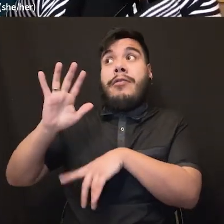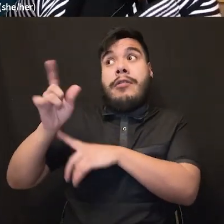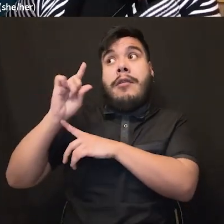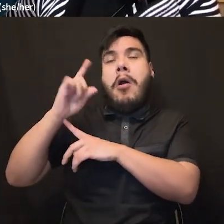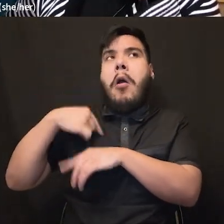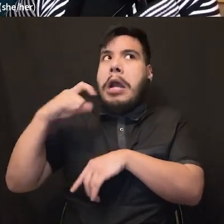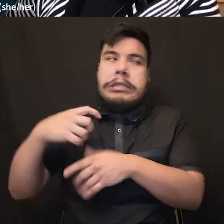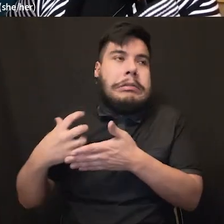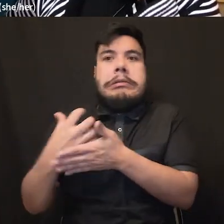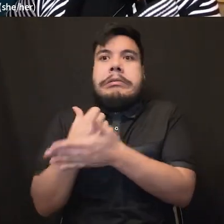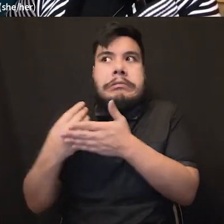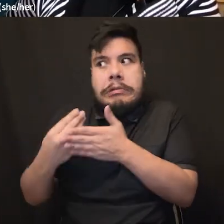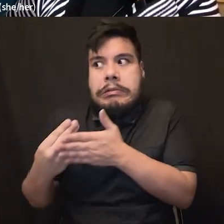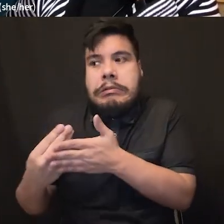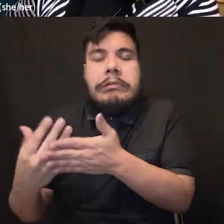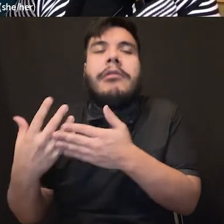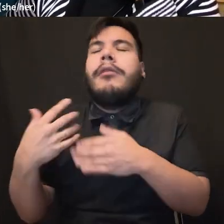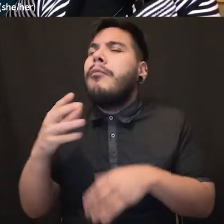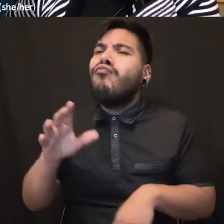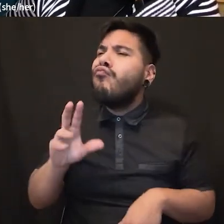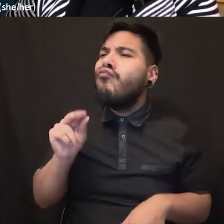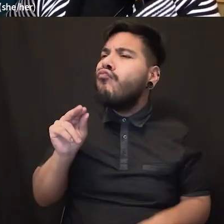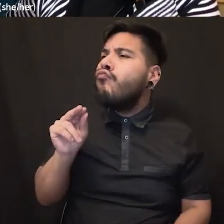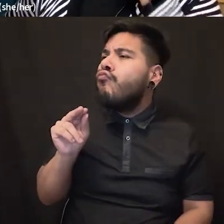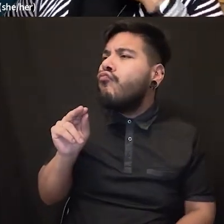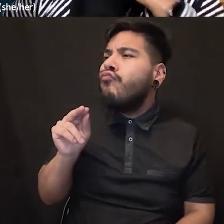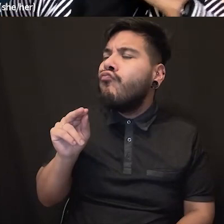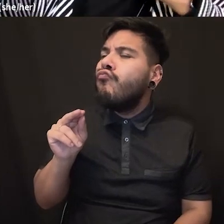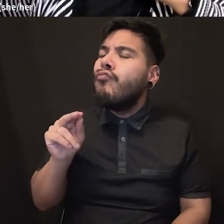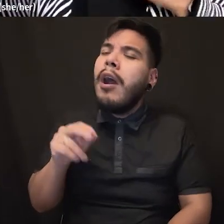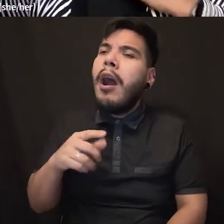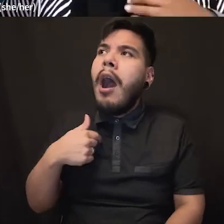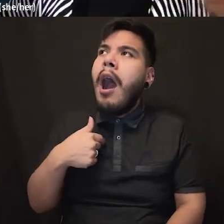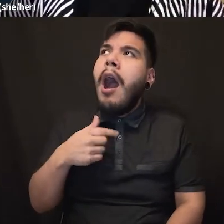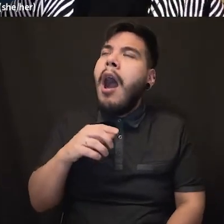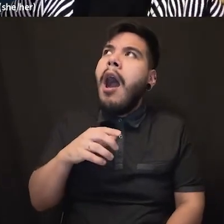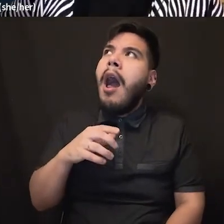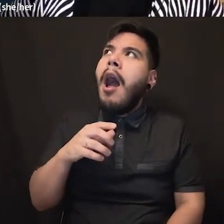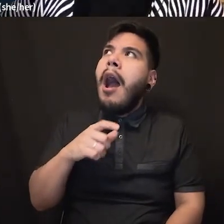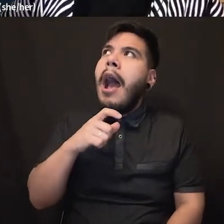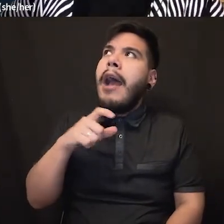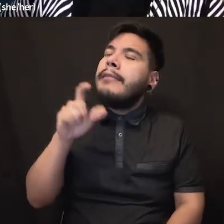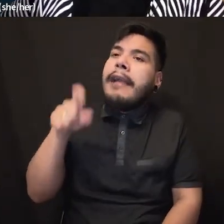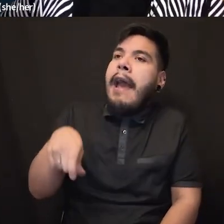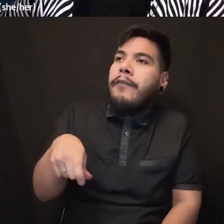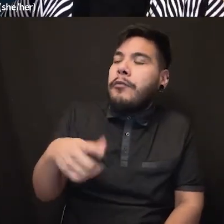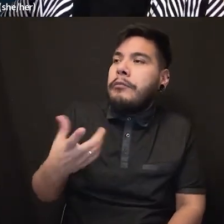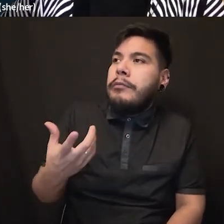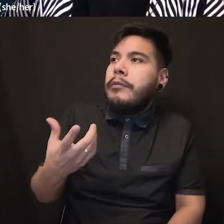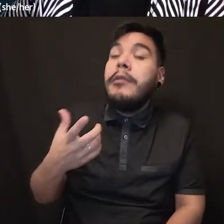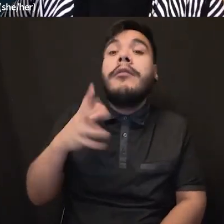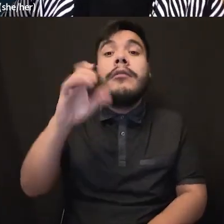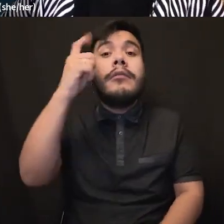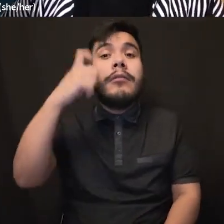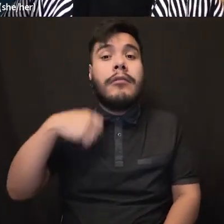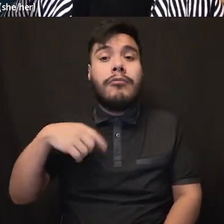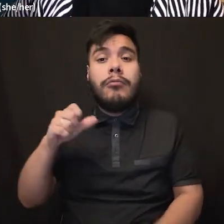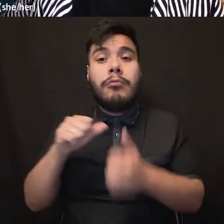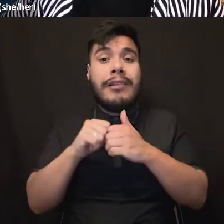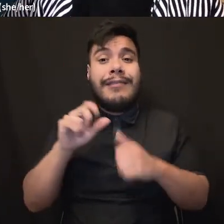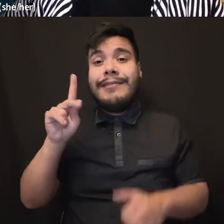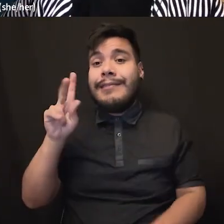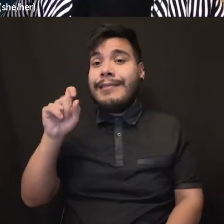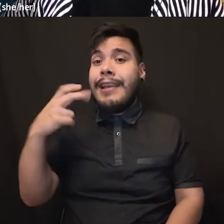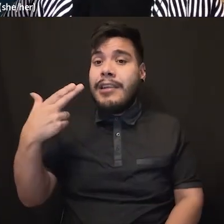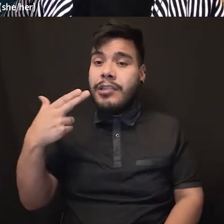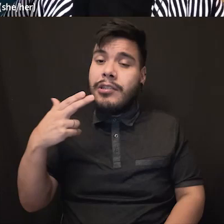I gotta make this money? No, I honestly haven't had to do it. The one thing with Fat, the sketch comedy group that I